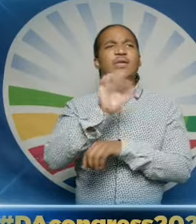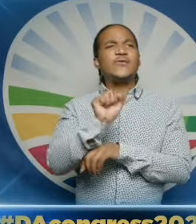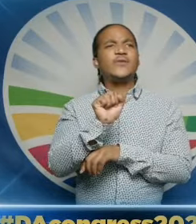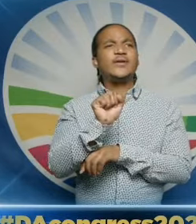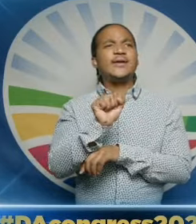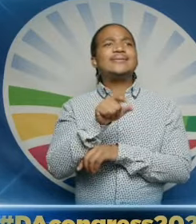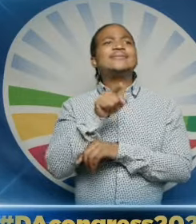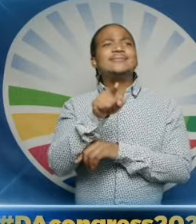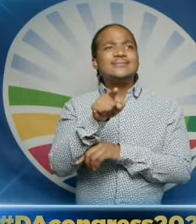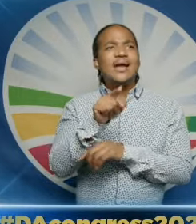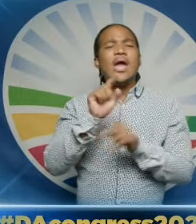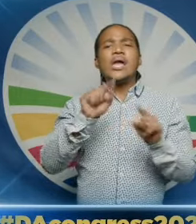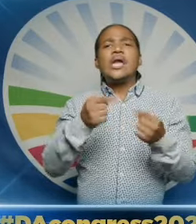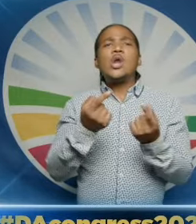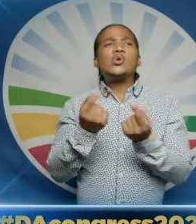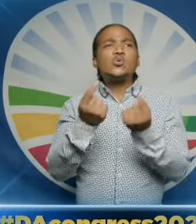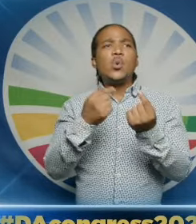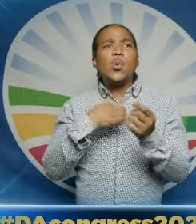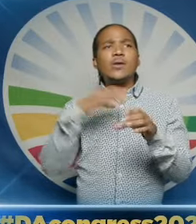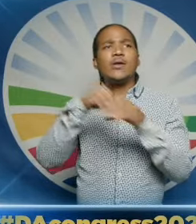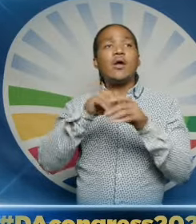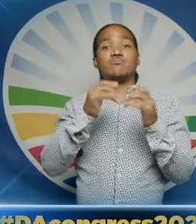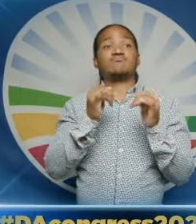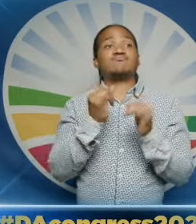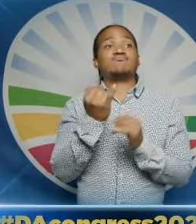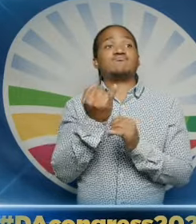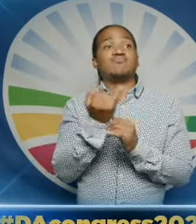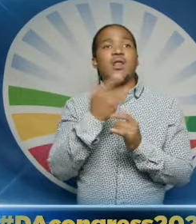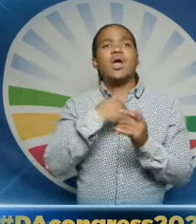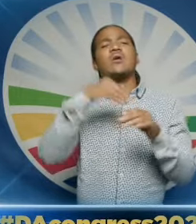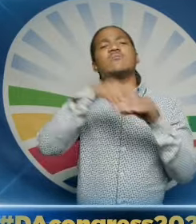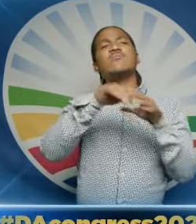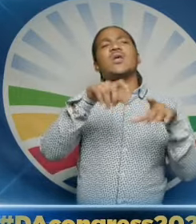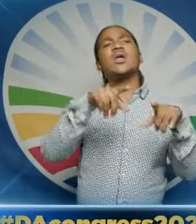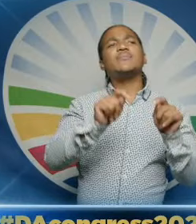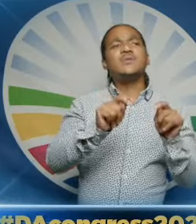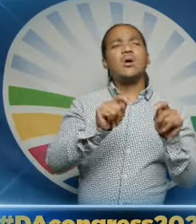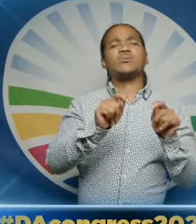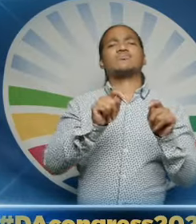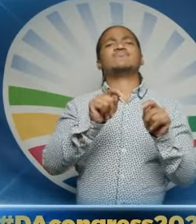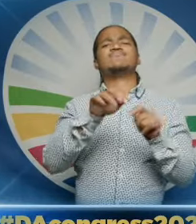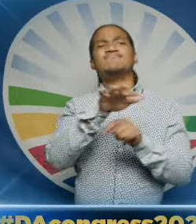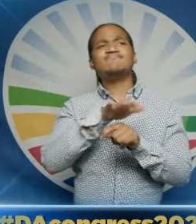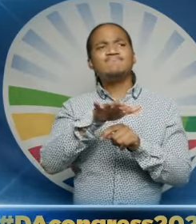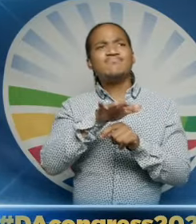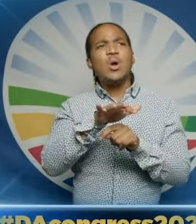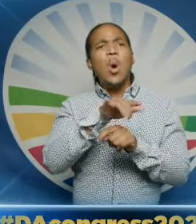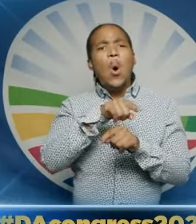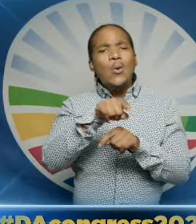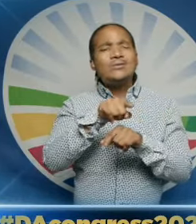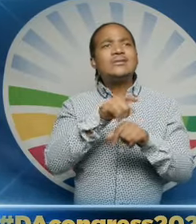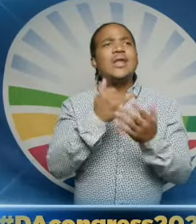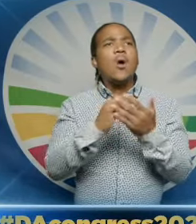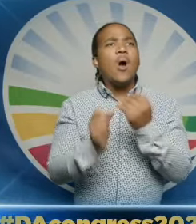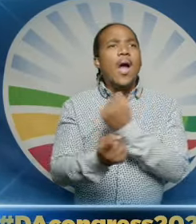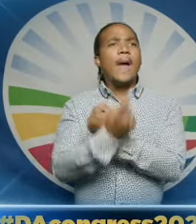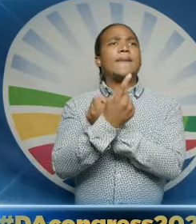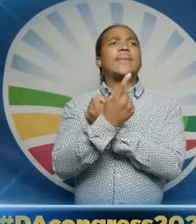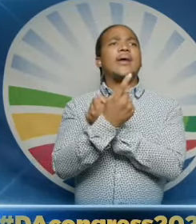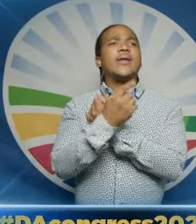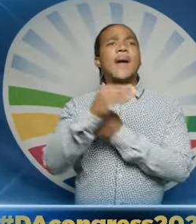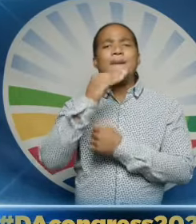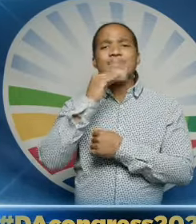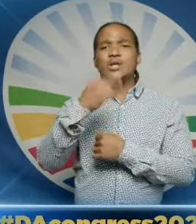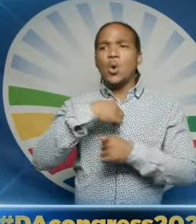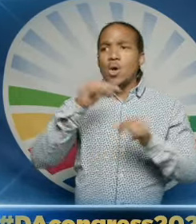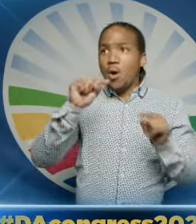translated in places where we govern. For instance, in Stellenbosch, in the city of Cape Town. So all of a sudden, the DA is not just an